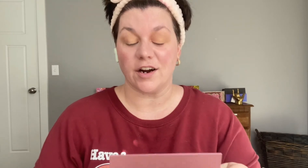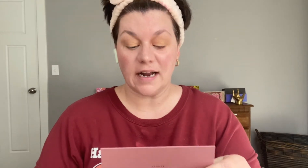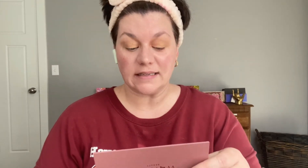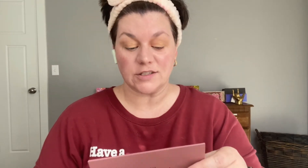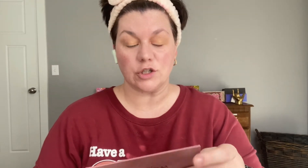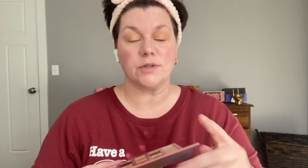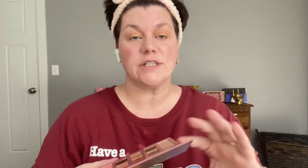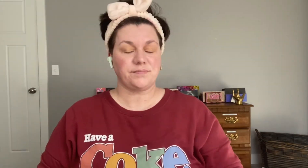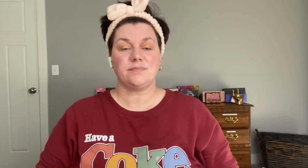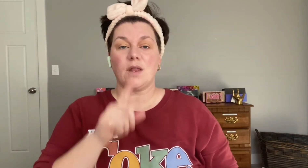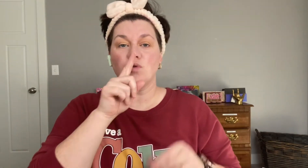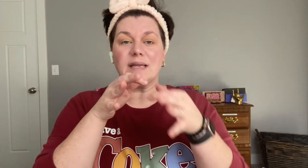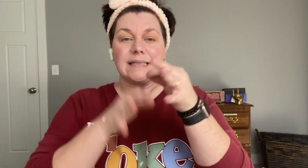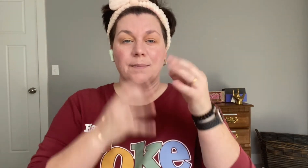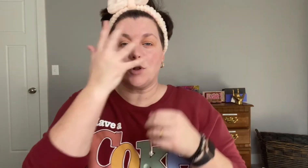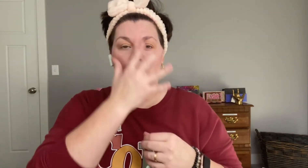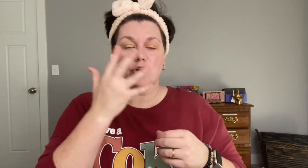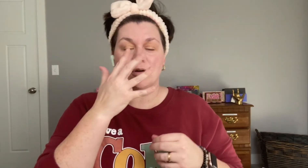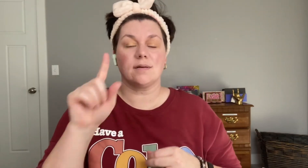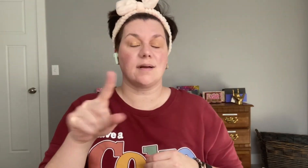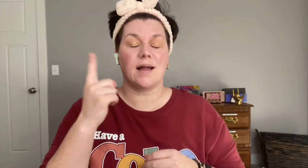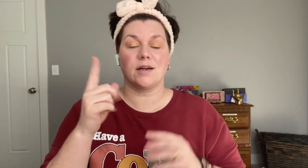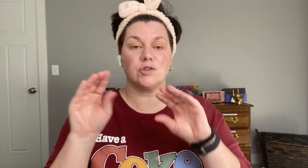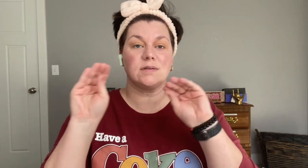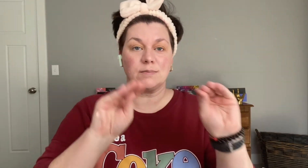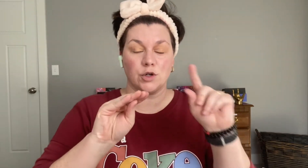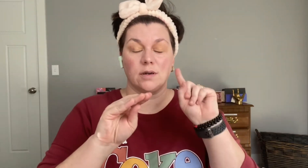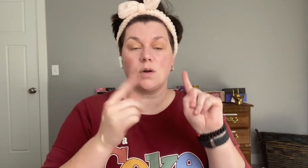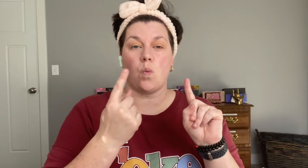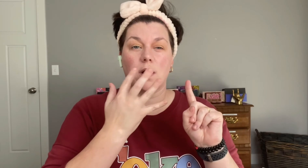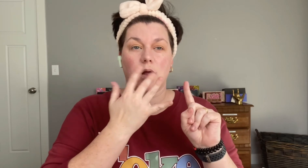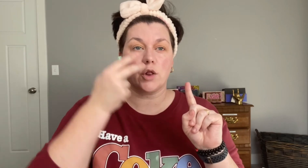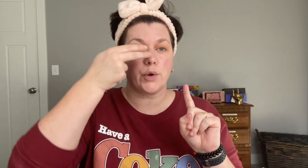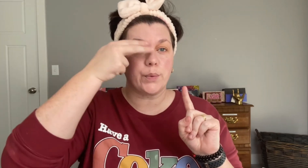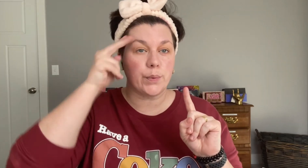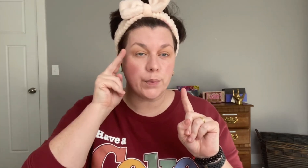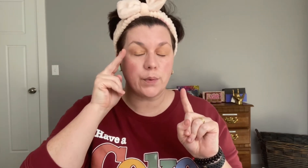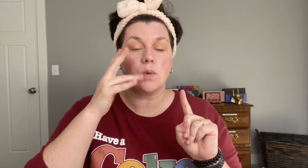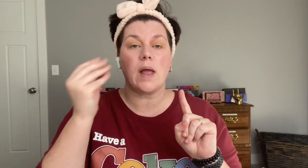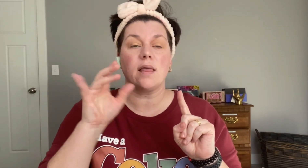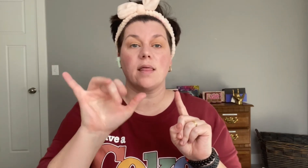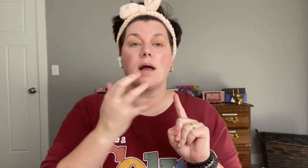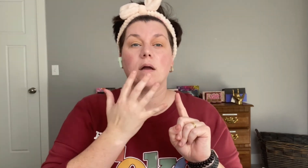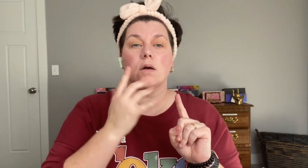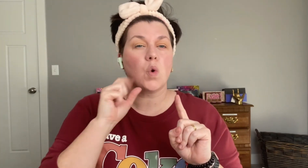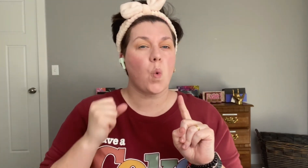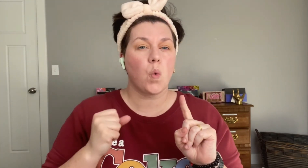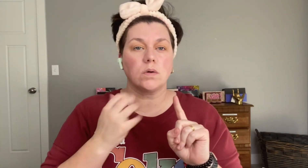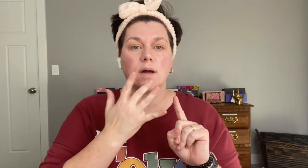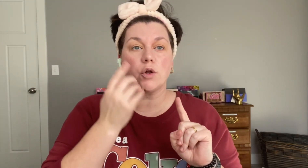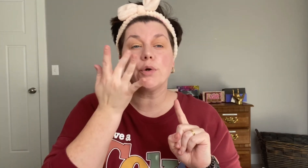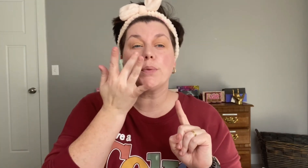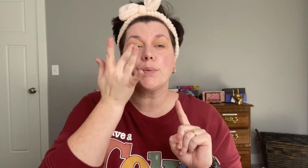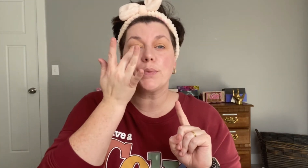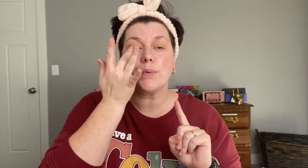All right, super simple on this one. I just went over the whole lid with this color. I put